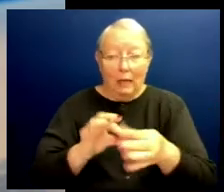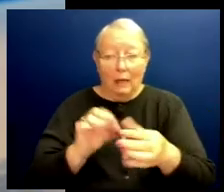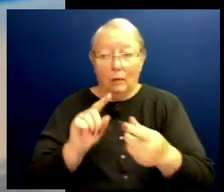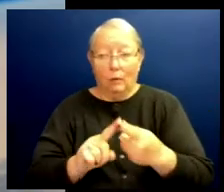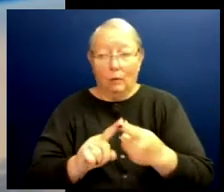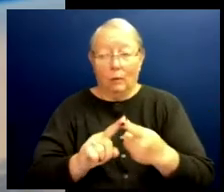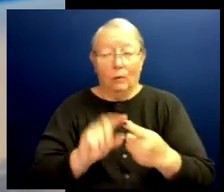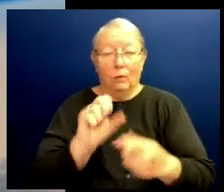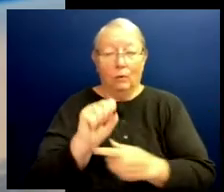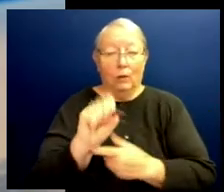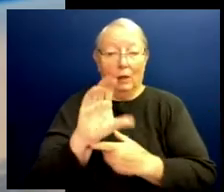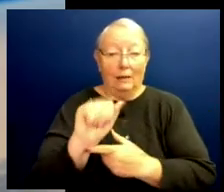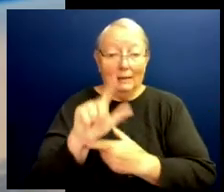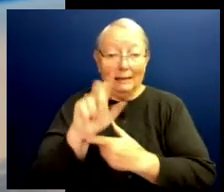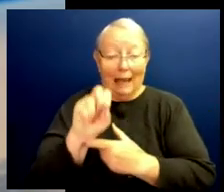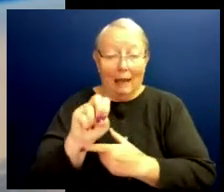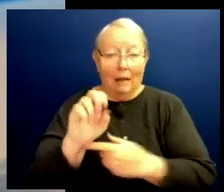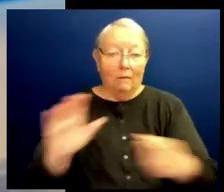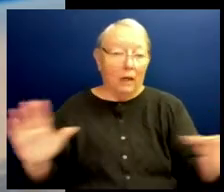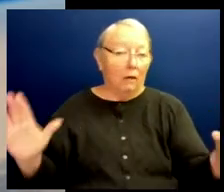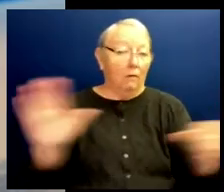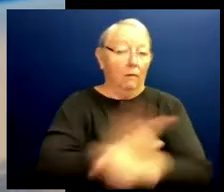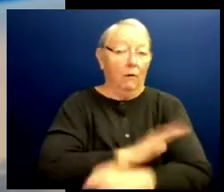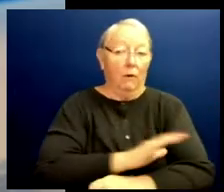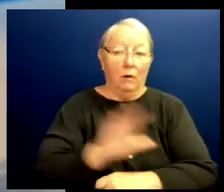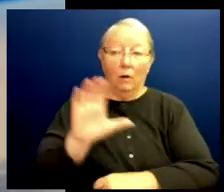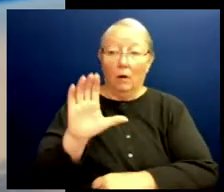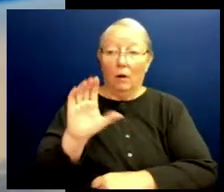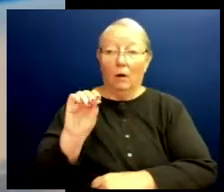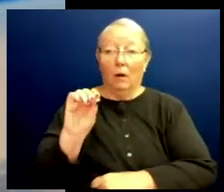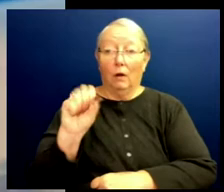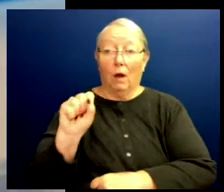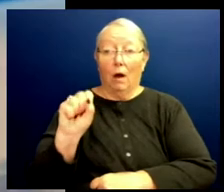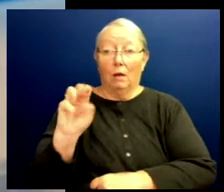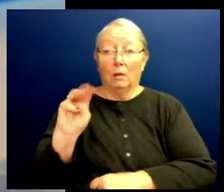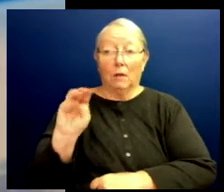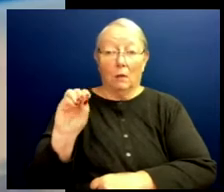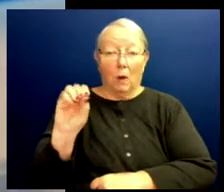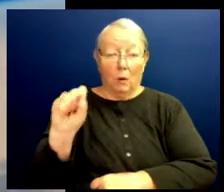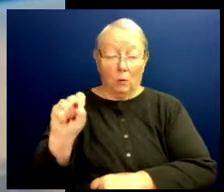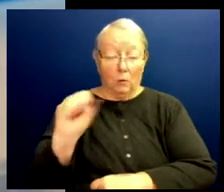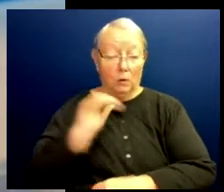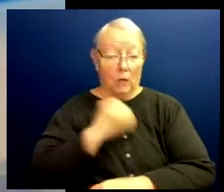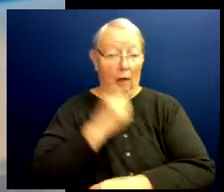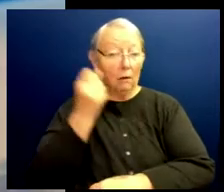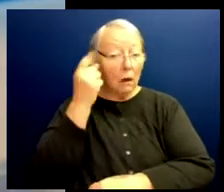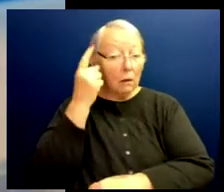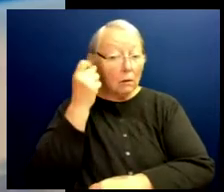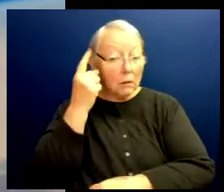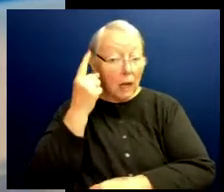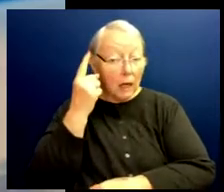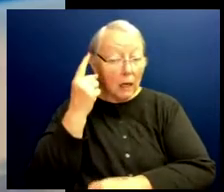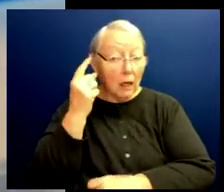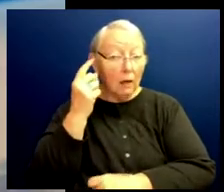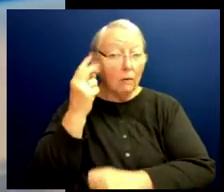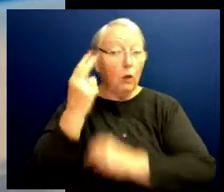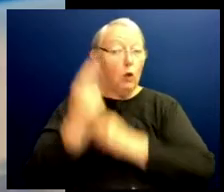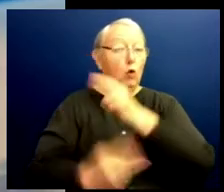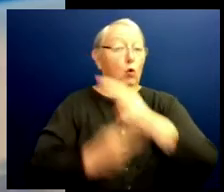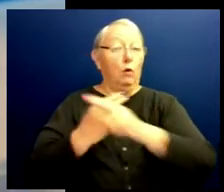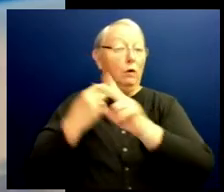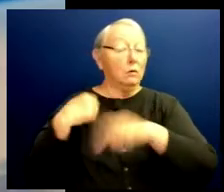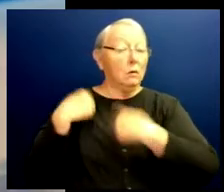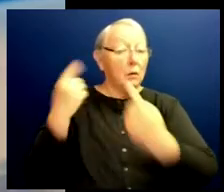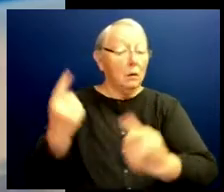cosmos. It turns out our understanding of the universe has advanced dramatically in the last few decades because